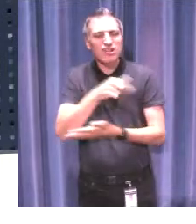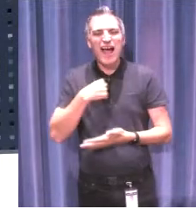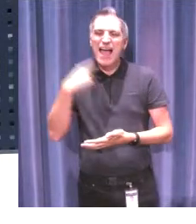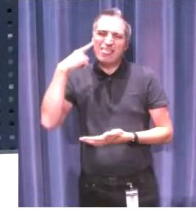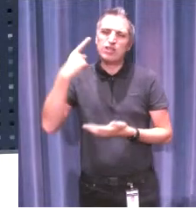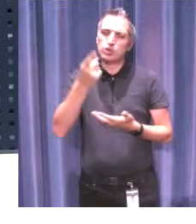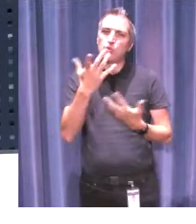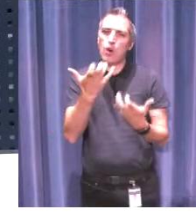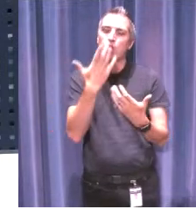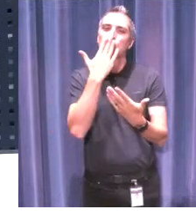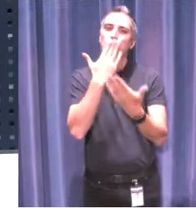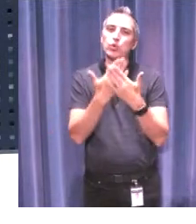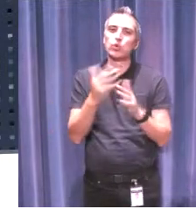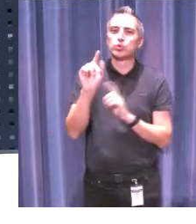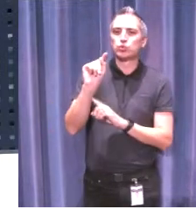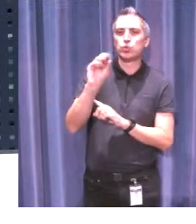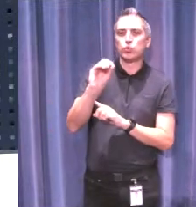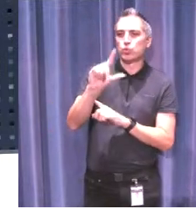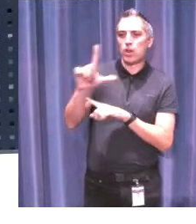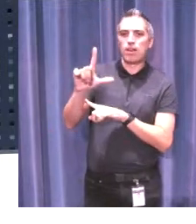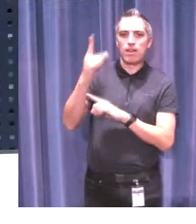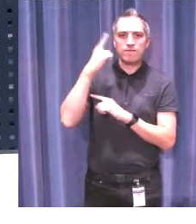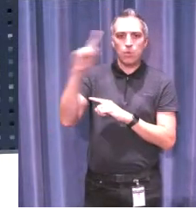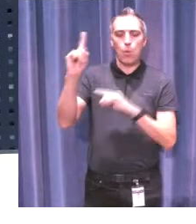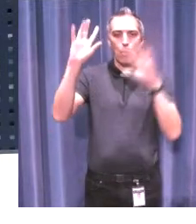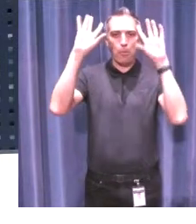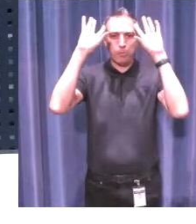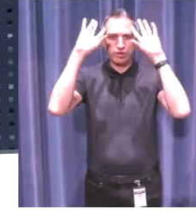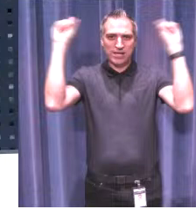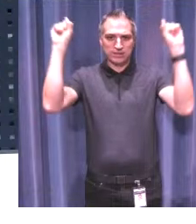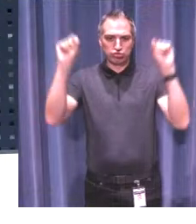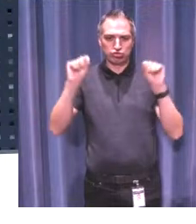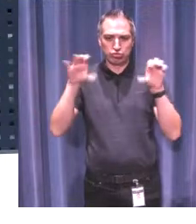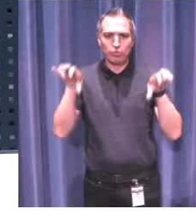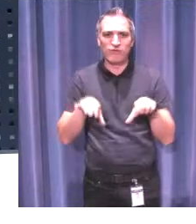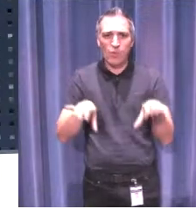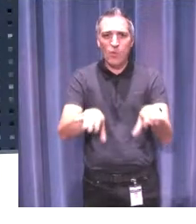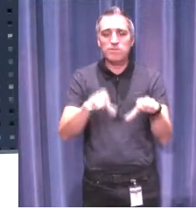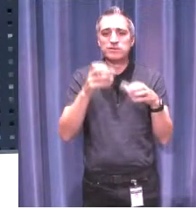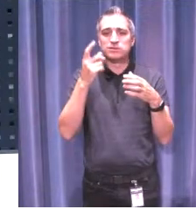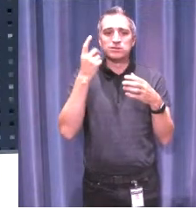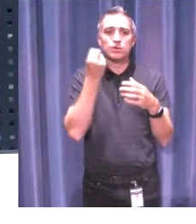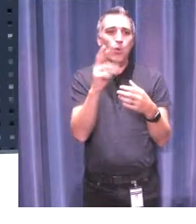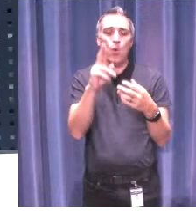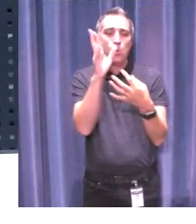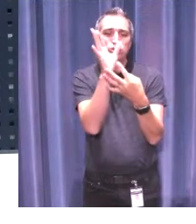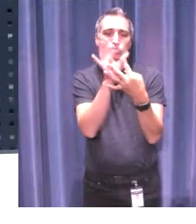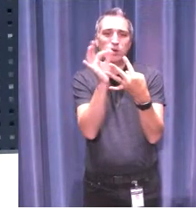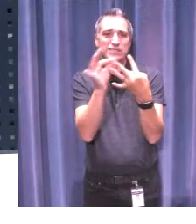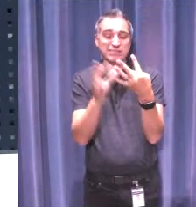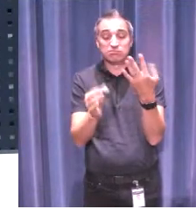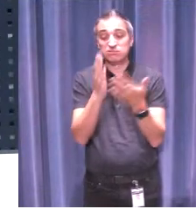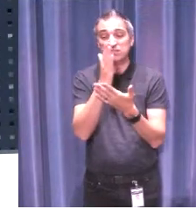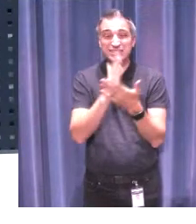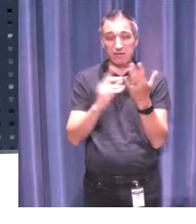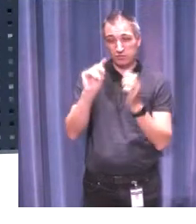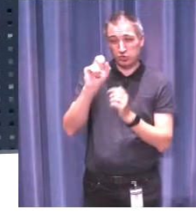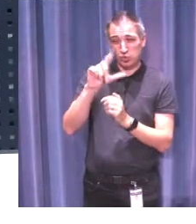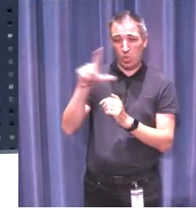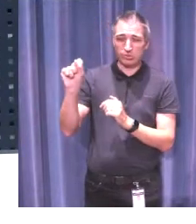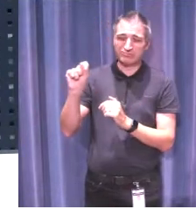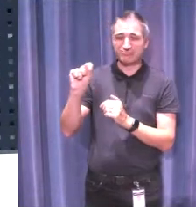good instrument of presidential performance. There are choices. Some instruments are not as